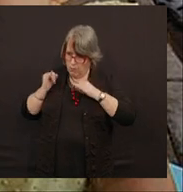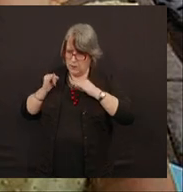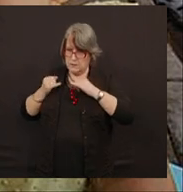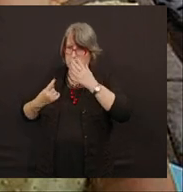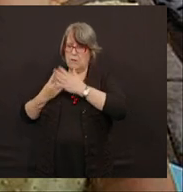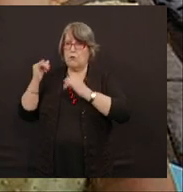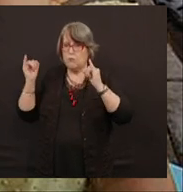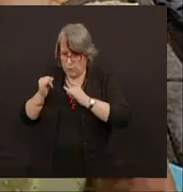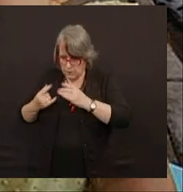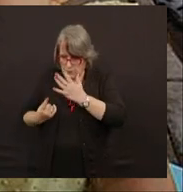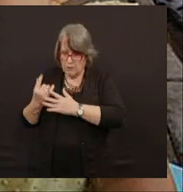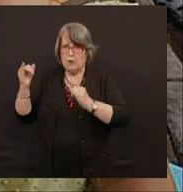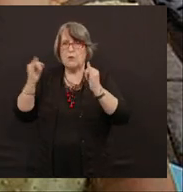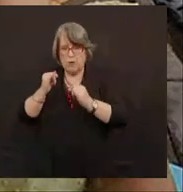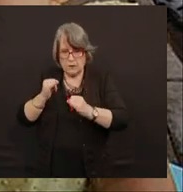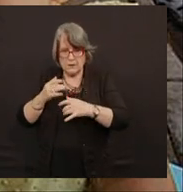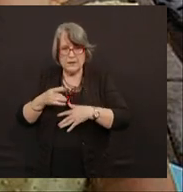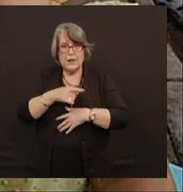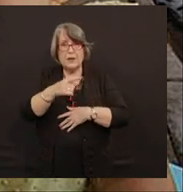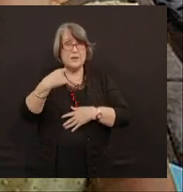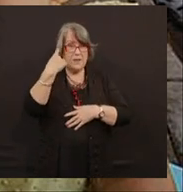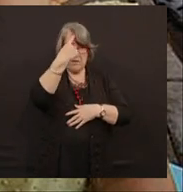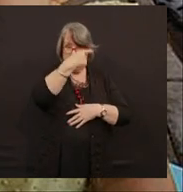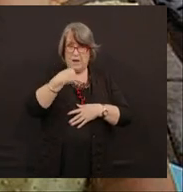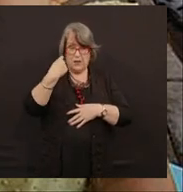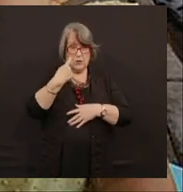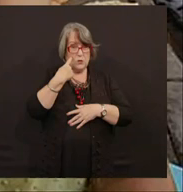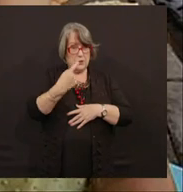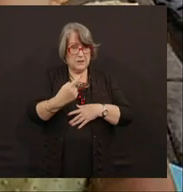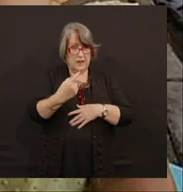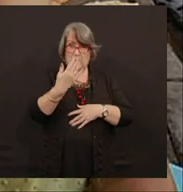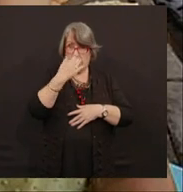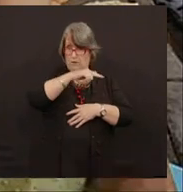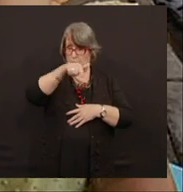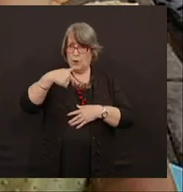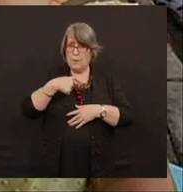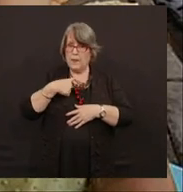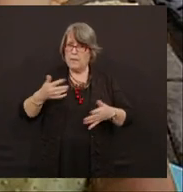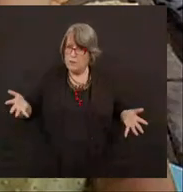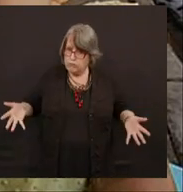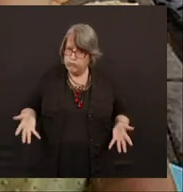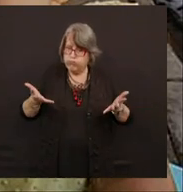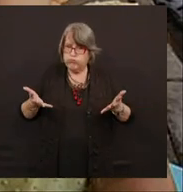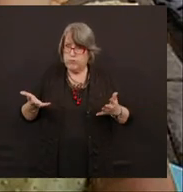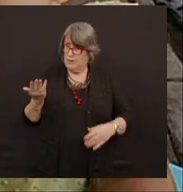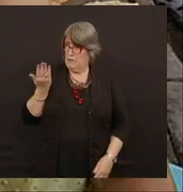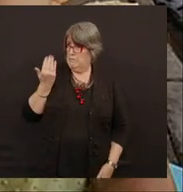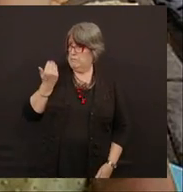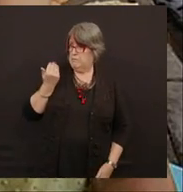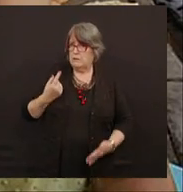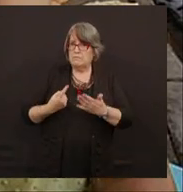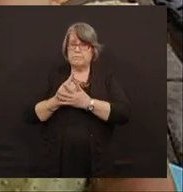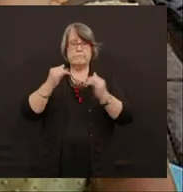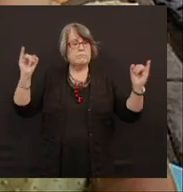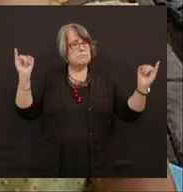crisis. The people whose faces that you see in front of us are what have stimulated the latest round of